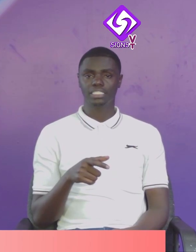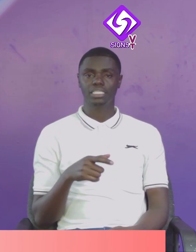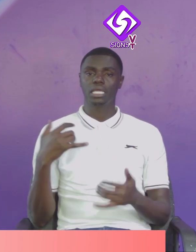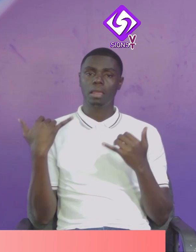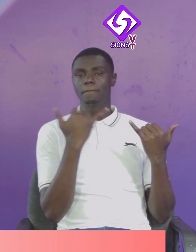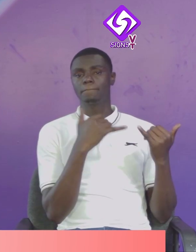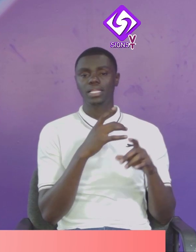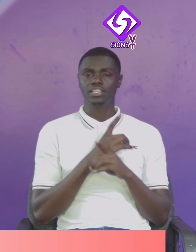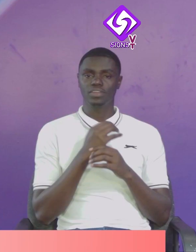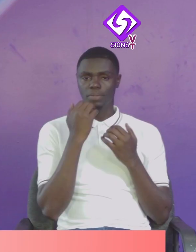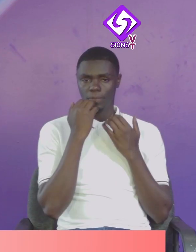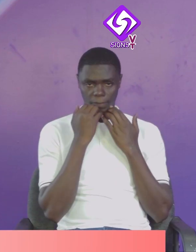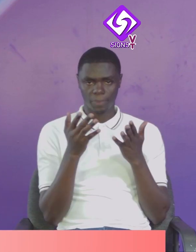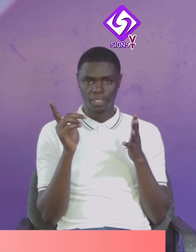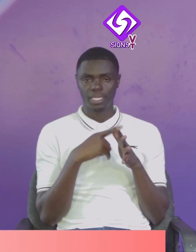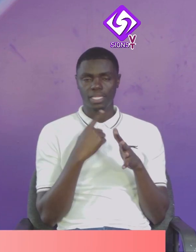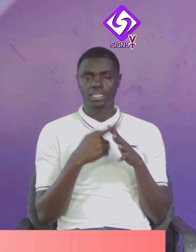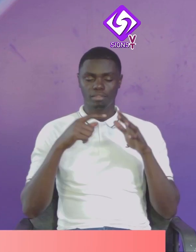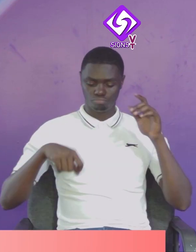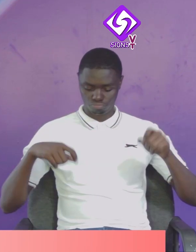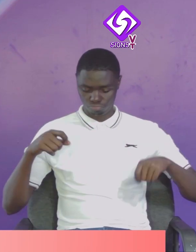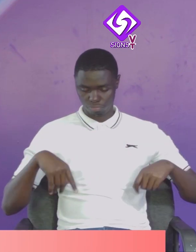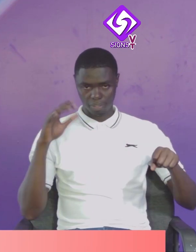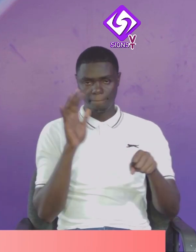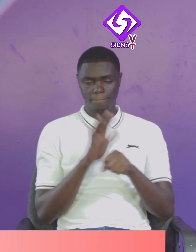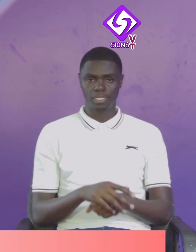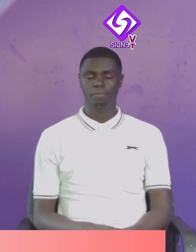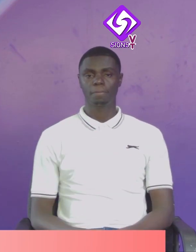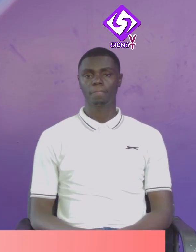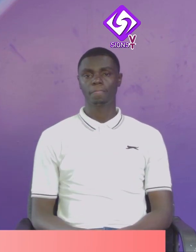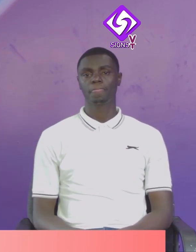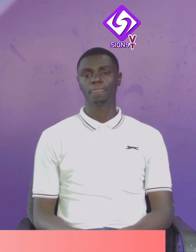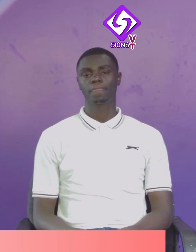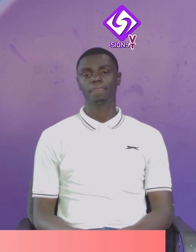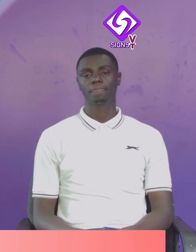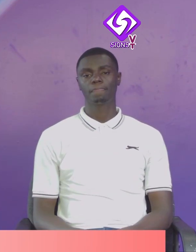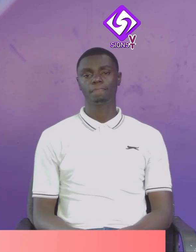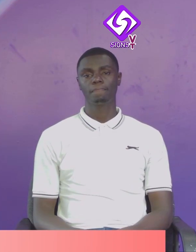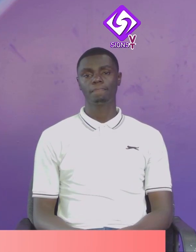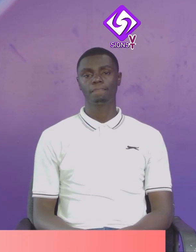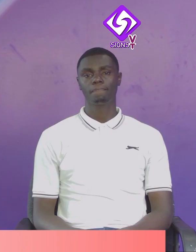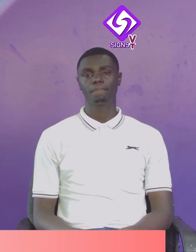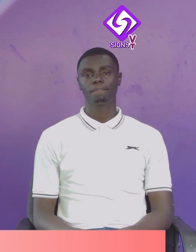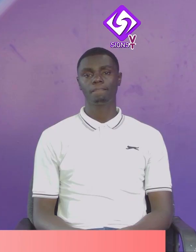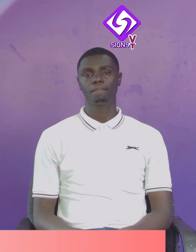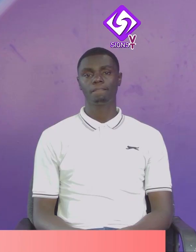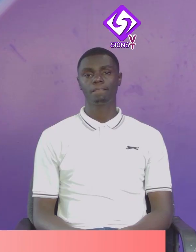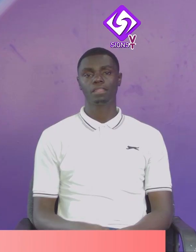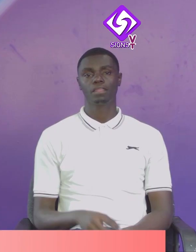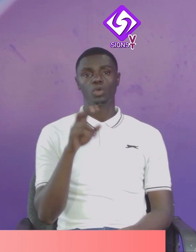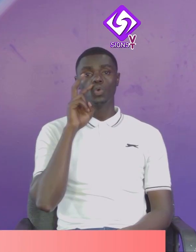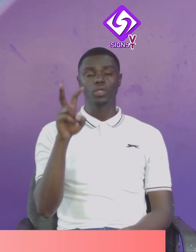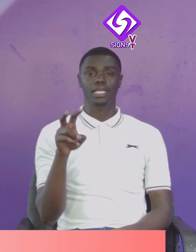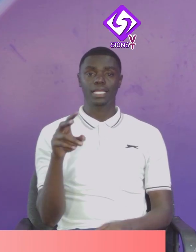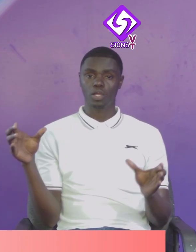that defense very well, they could have conceded many goals. So I mean, yes, that is very true because when you look at their group,